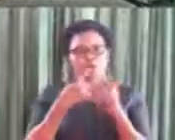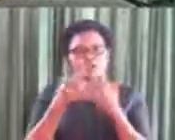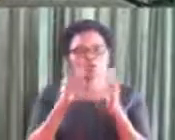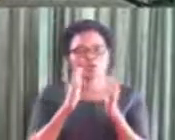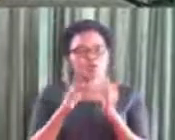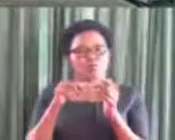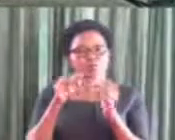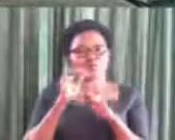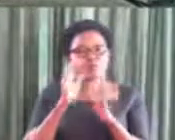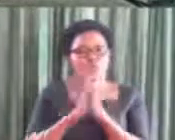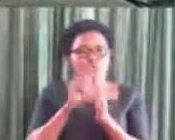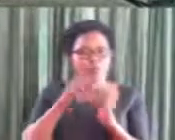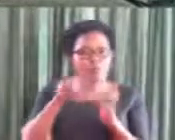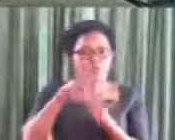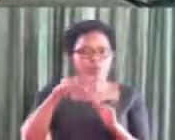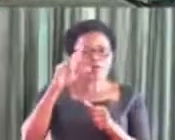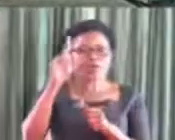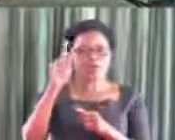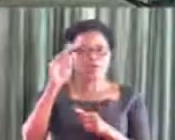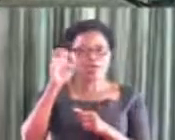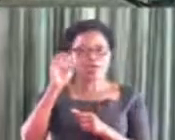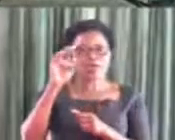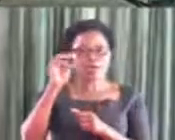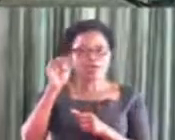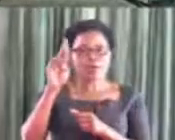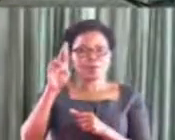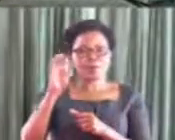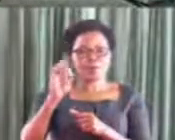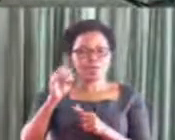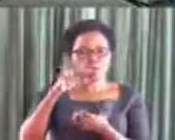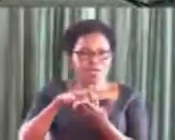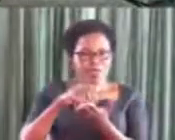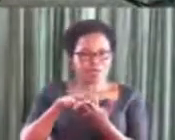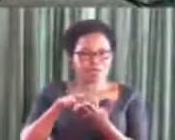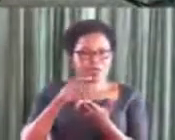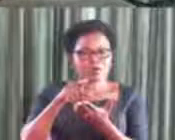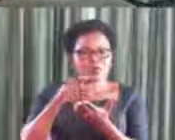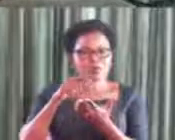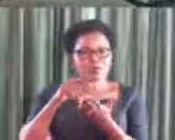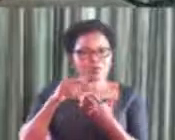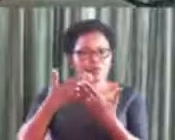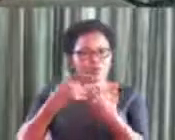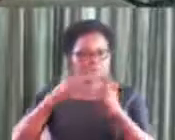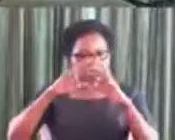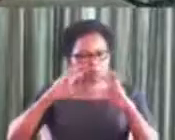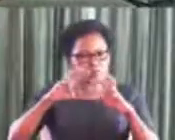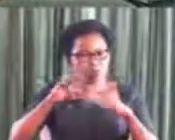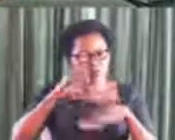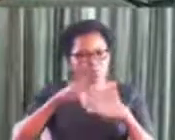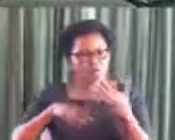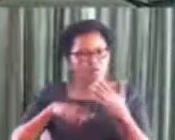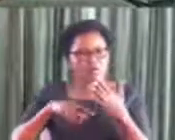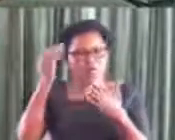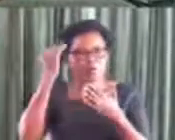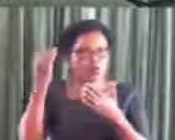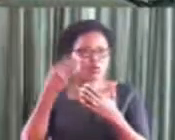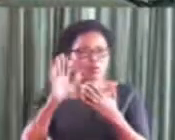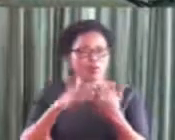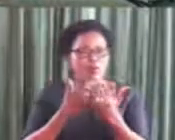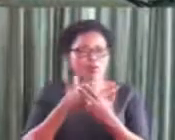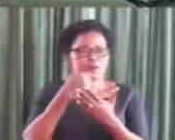chance to read what the Court of Appeal said and the Supreme Court said? I